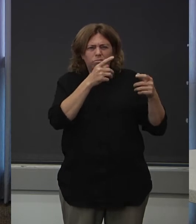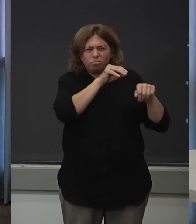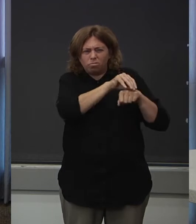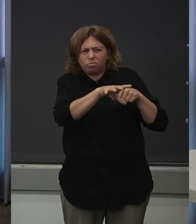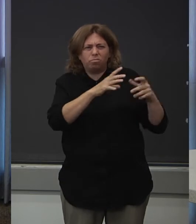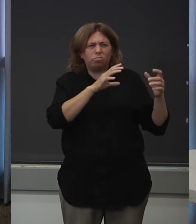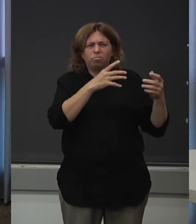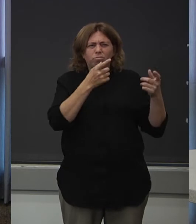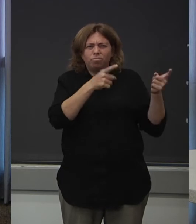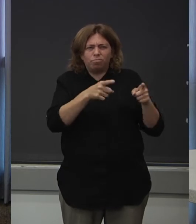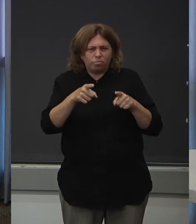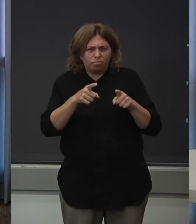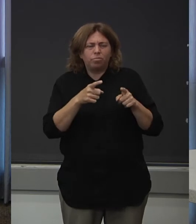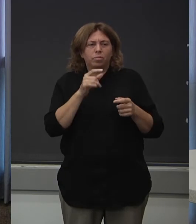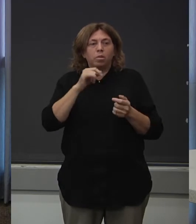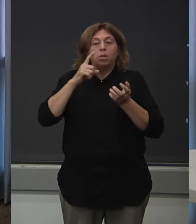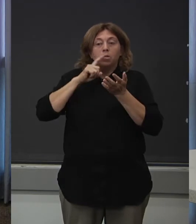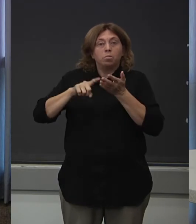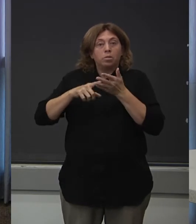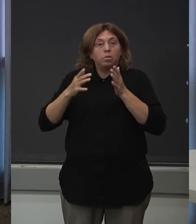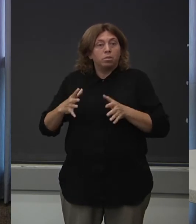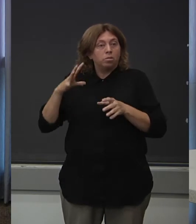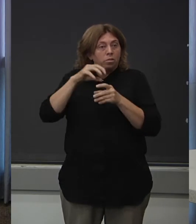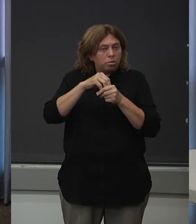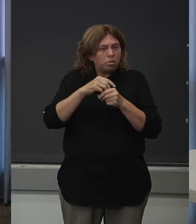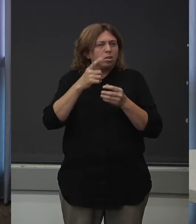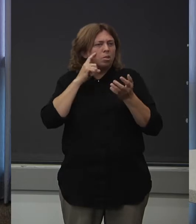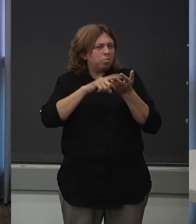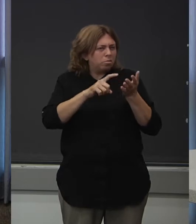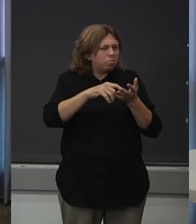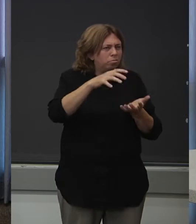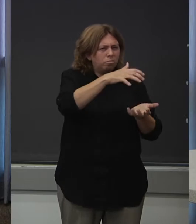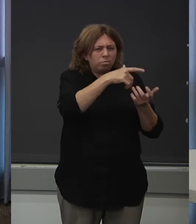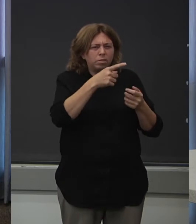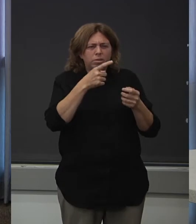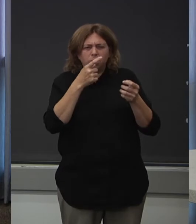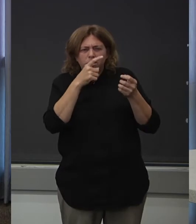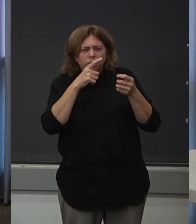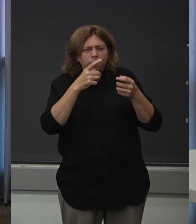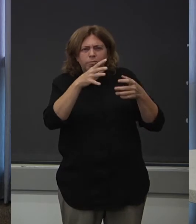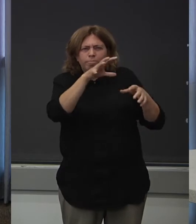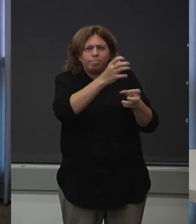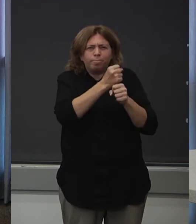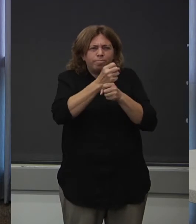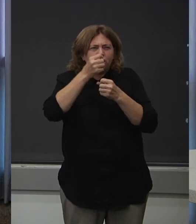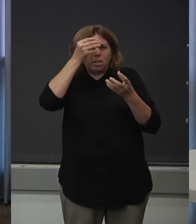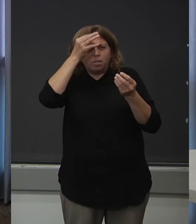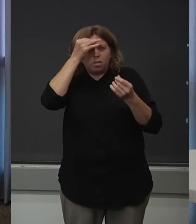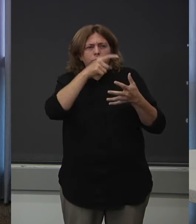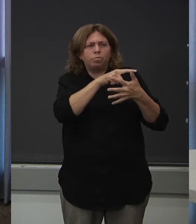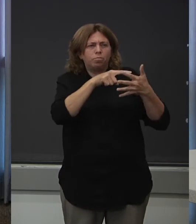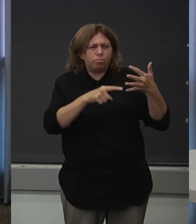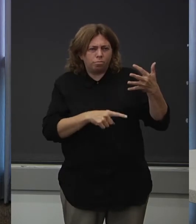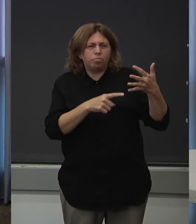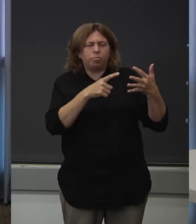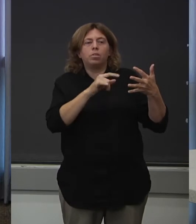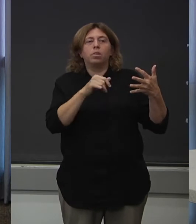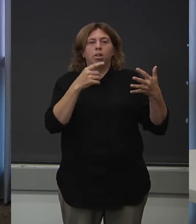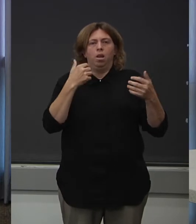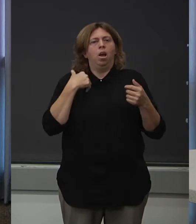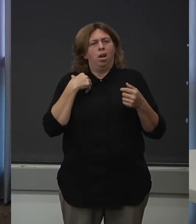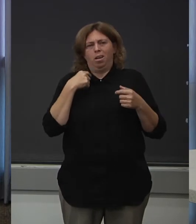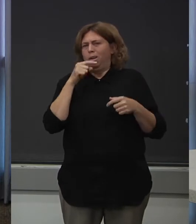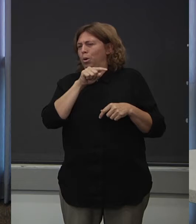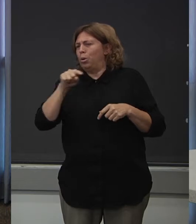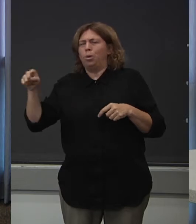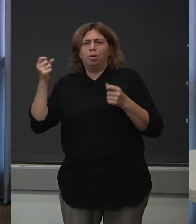in a very few cases. We have completed several dozen inspections related to COVID-19 complaints. 14